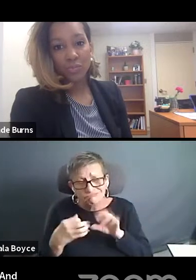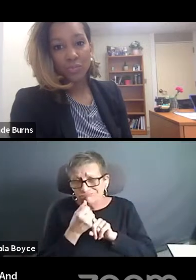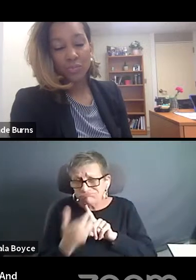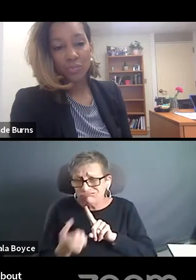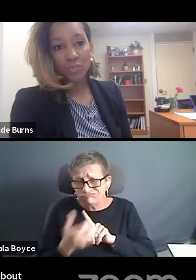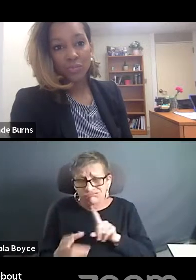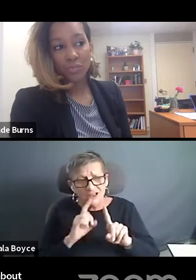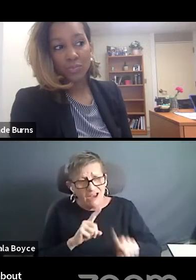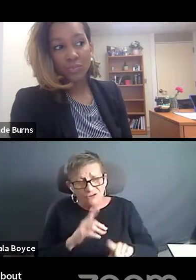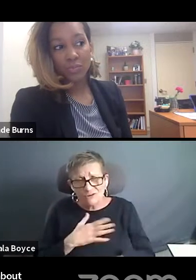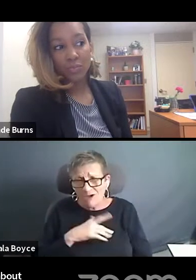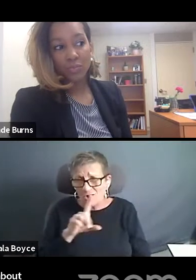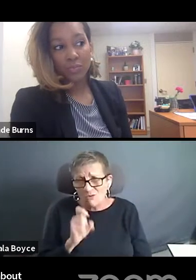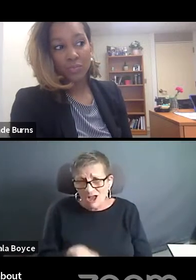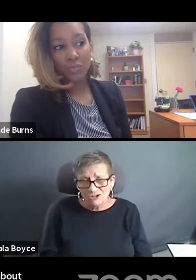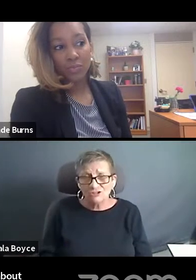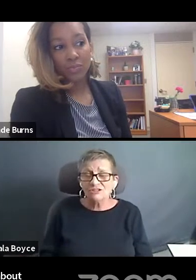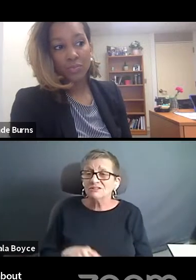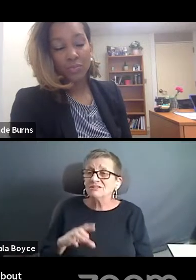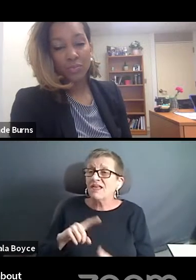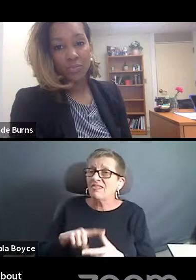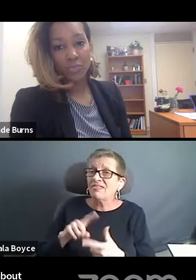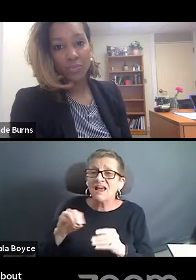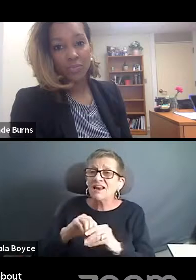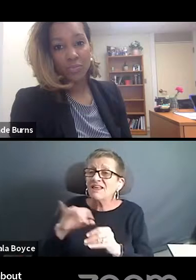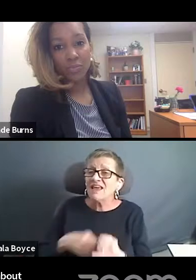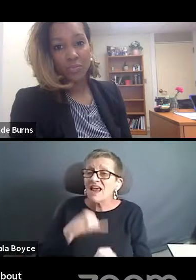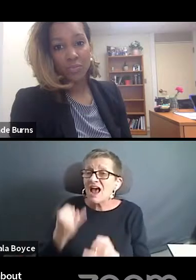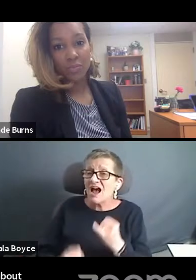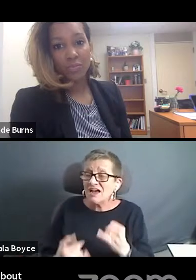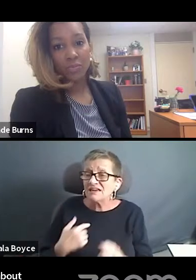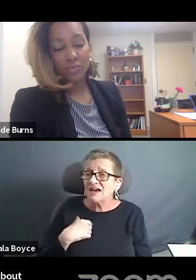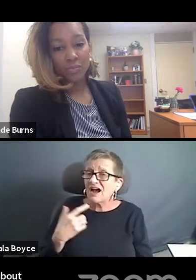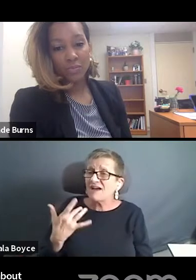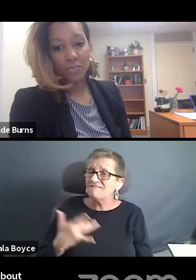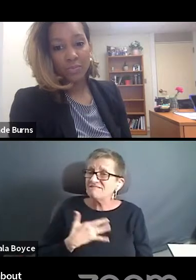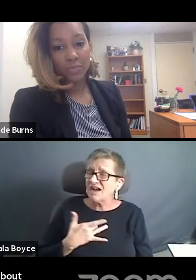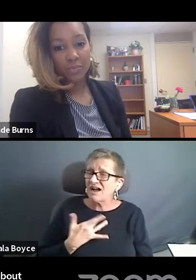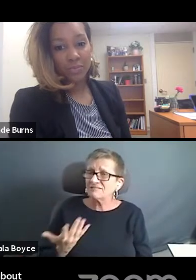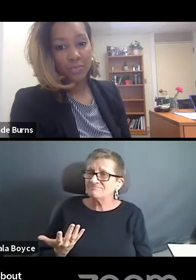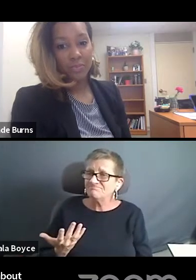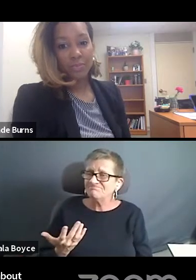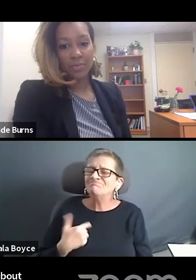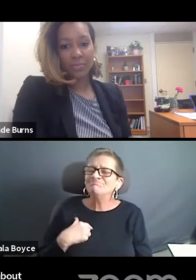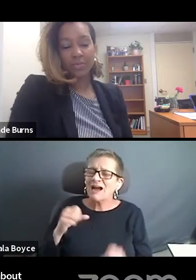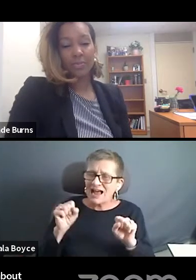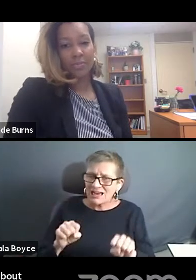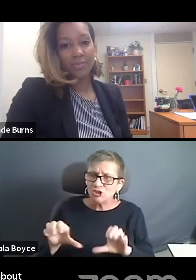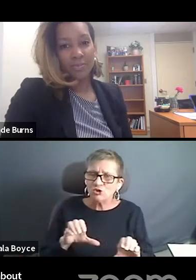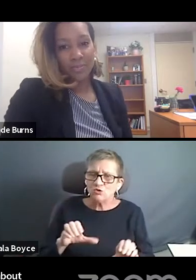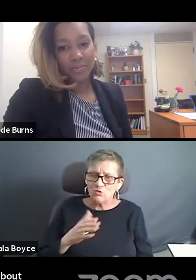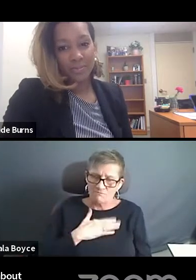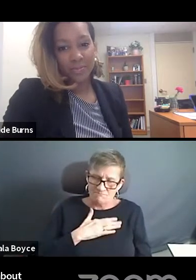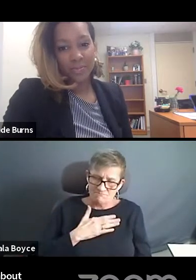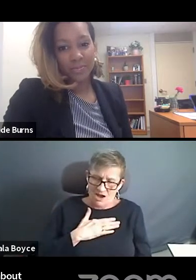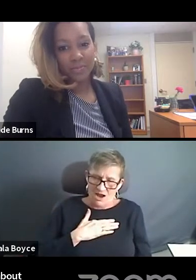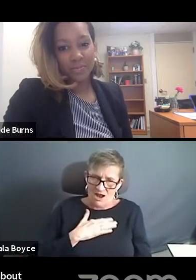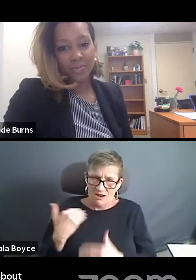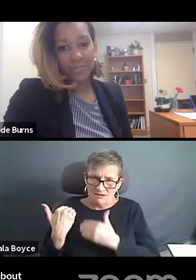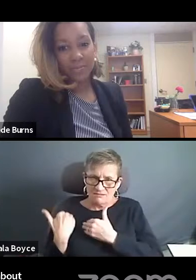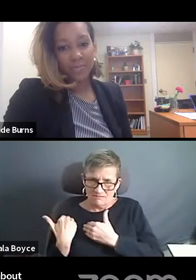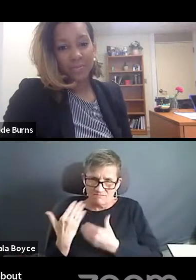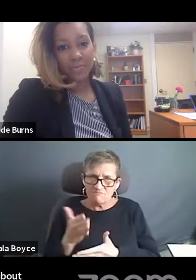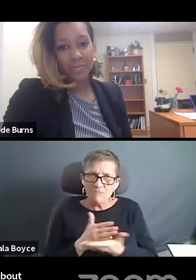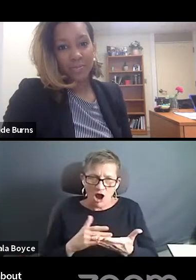had. And ultimately, at the end of the day, again, I just felt I can do my part to help end